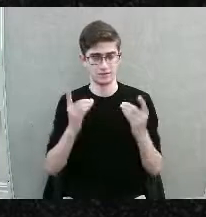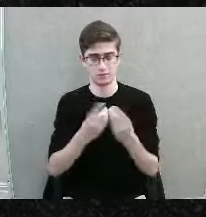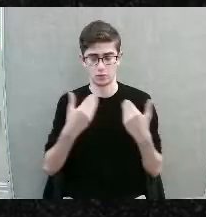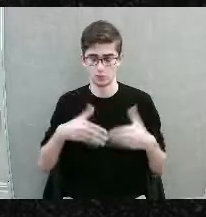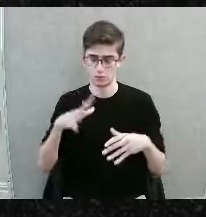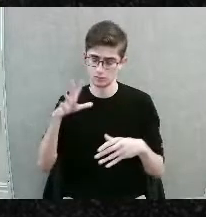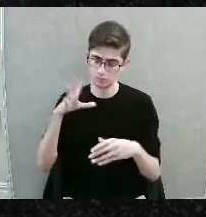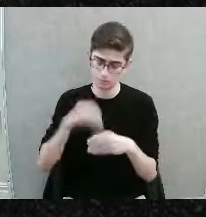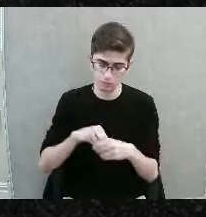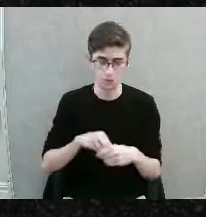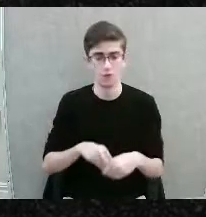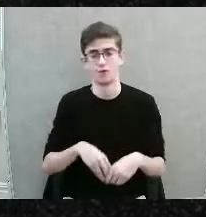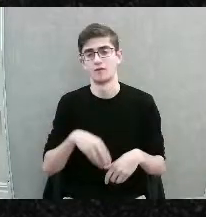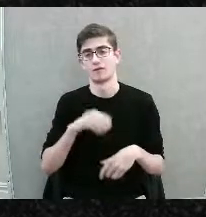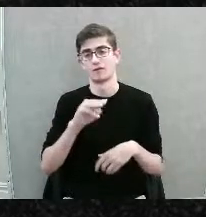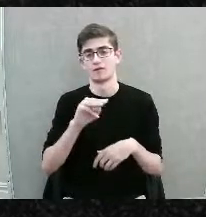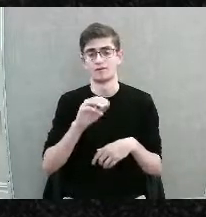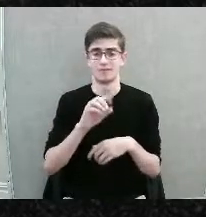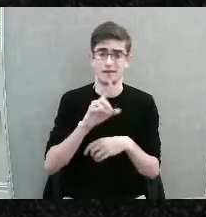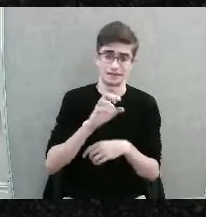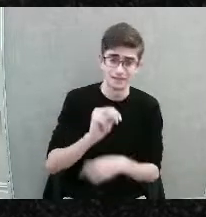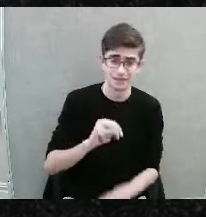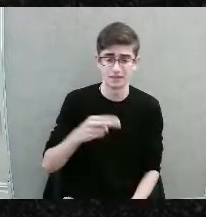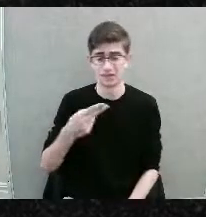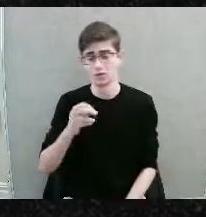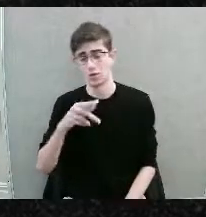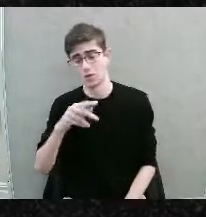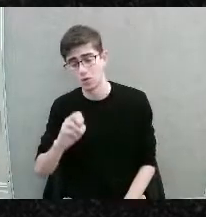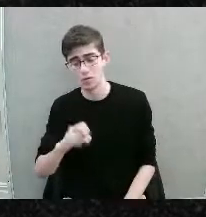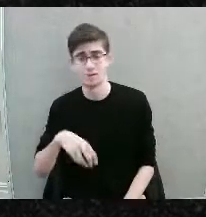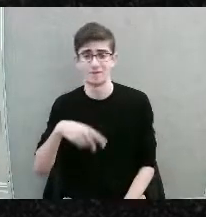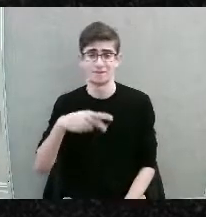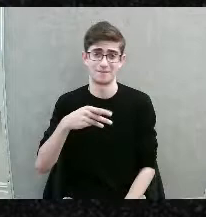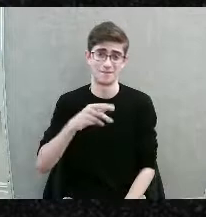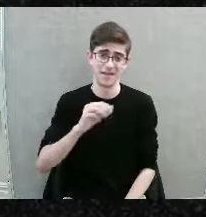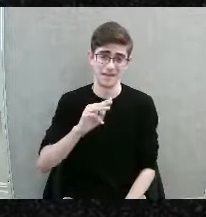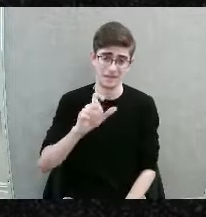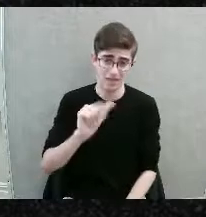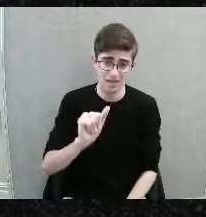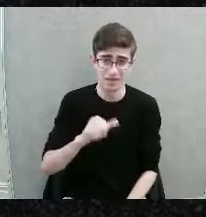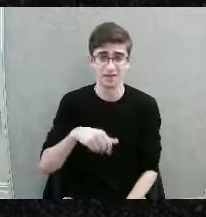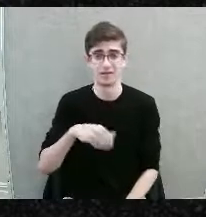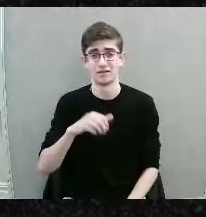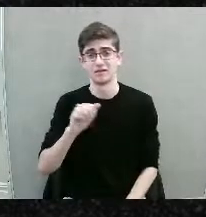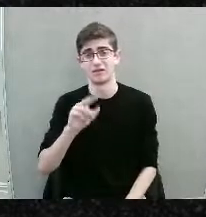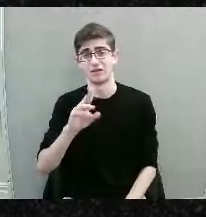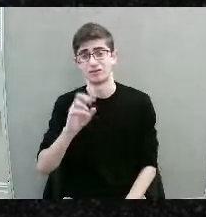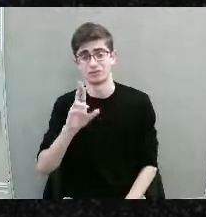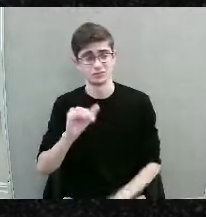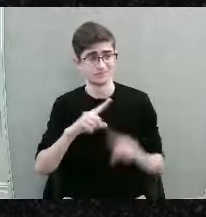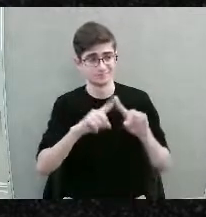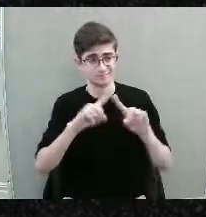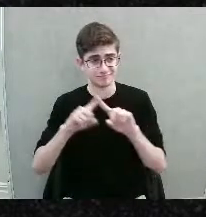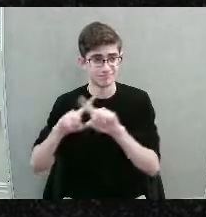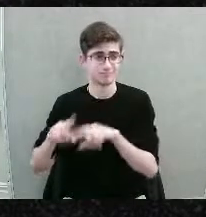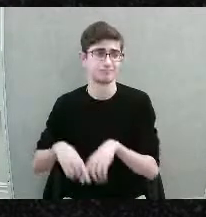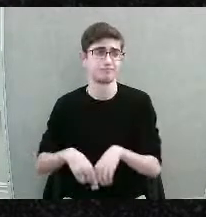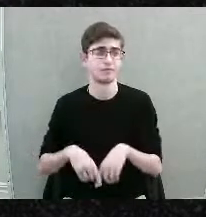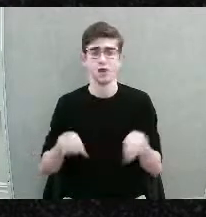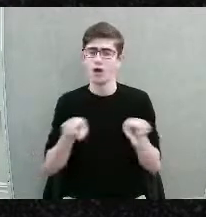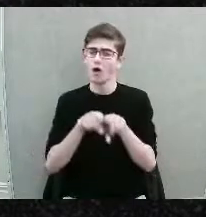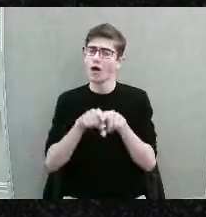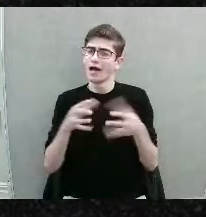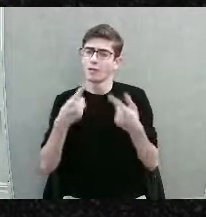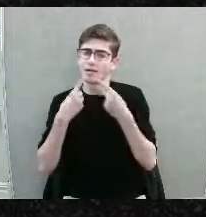Pamela Nadison, Hope Dechter, Sophie Kreitzberg, Pamela Phillips, Miriam Neptune, and Avi Cummings. I also want to announce a